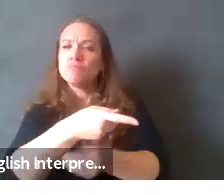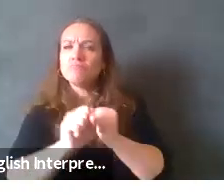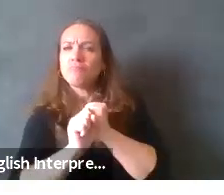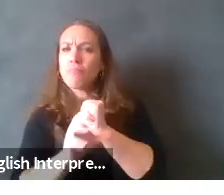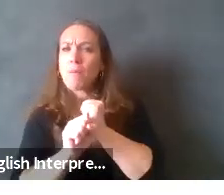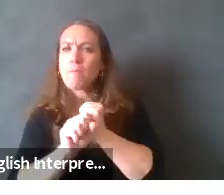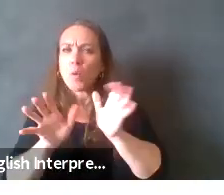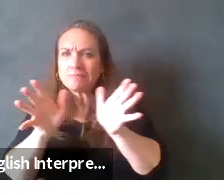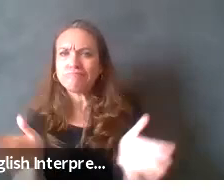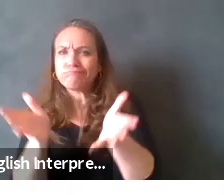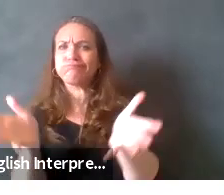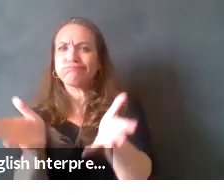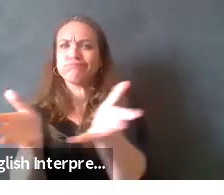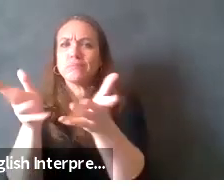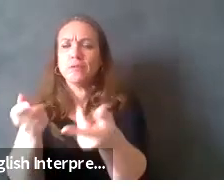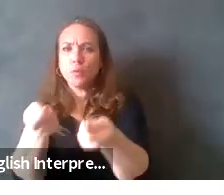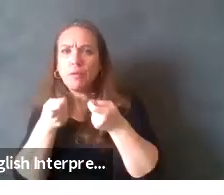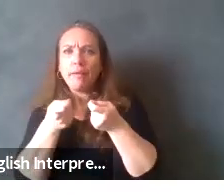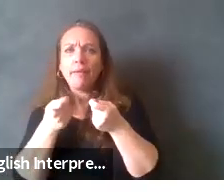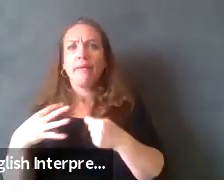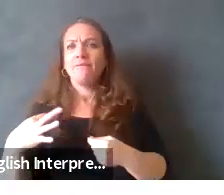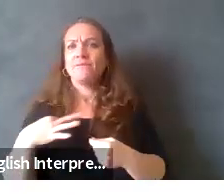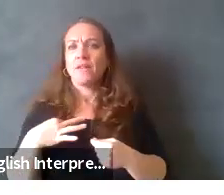usual volunteer base is compromised?